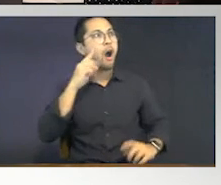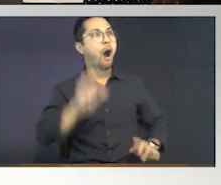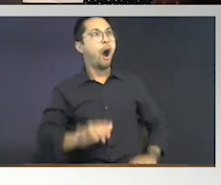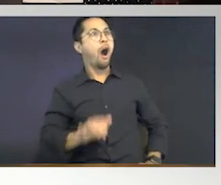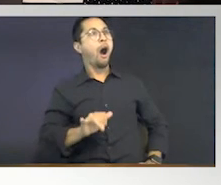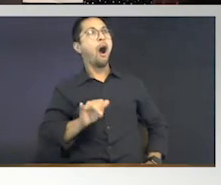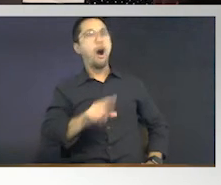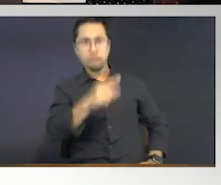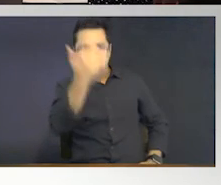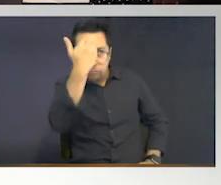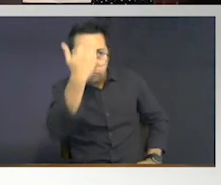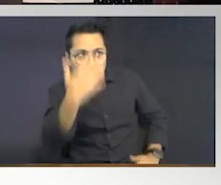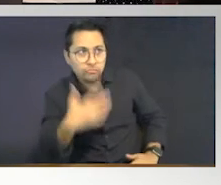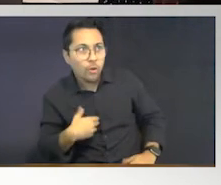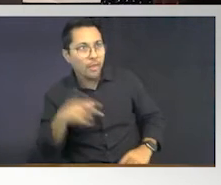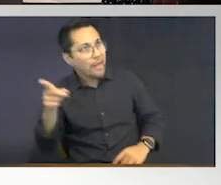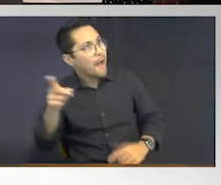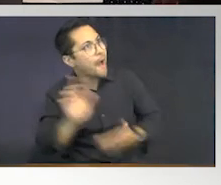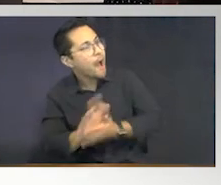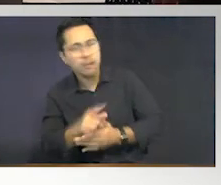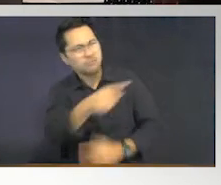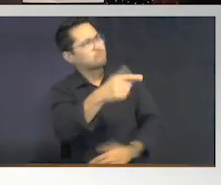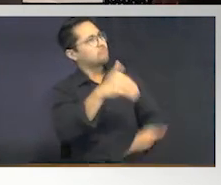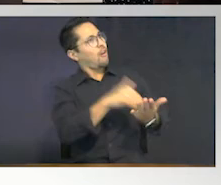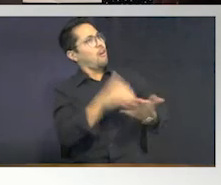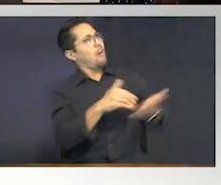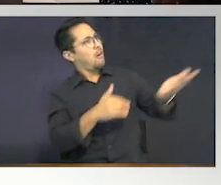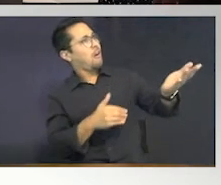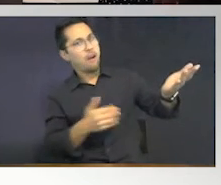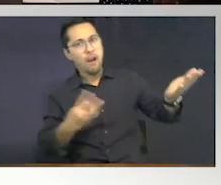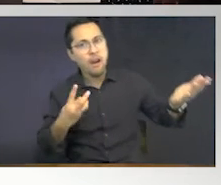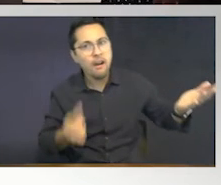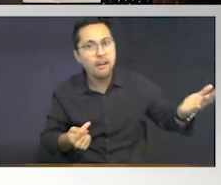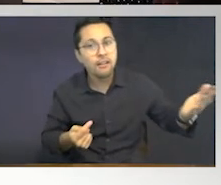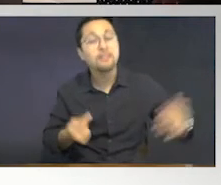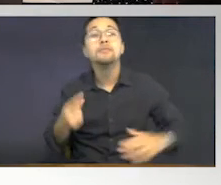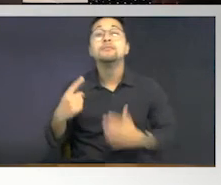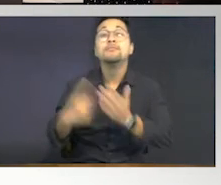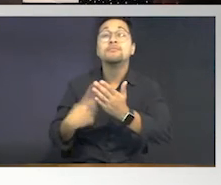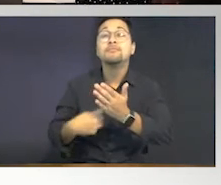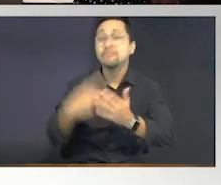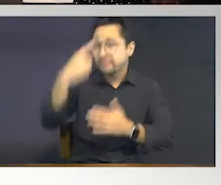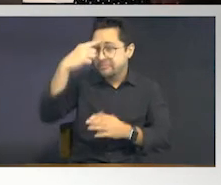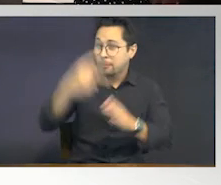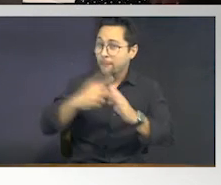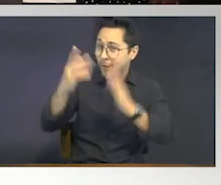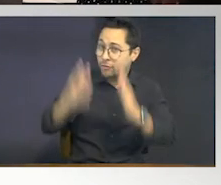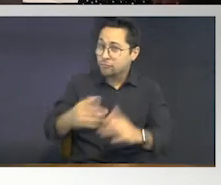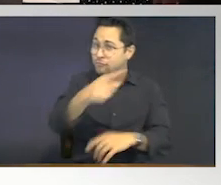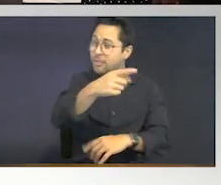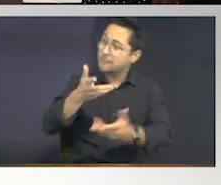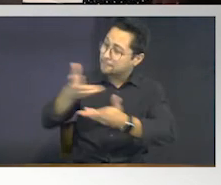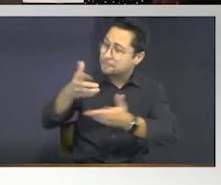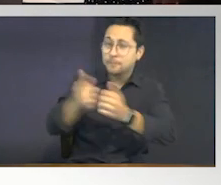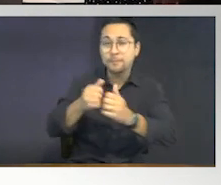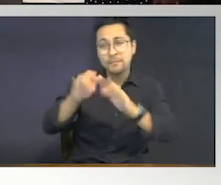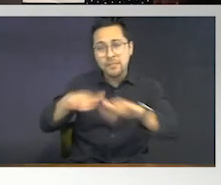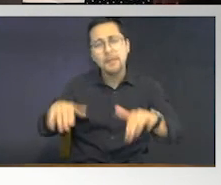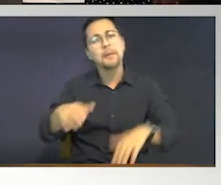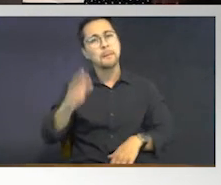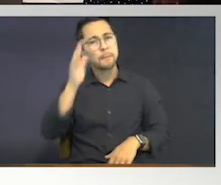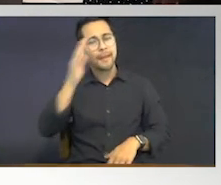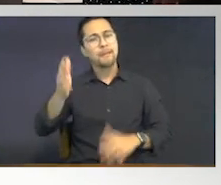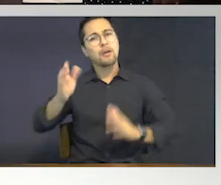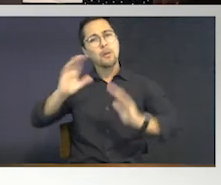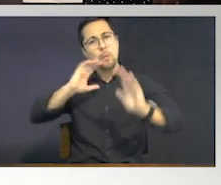about Star Wars? Wait, you're a doctor, So sometimes for professionals that are working with your children, being able to communicate the